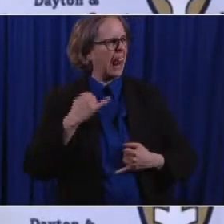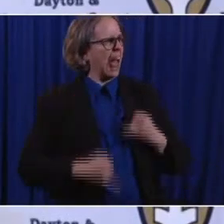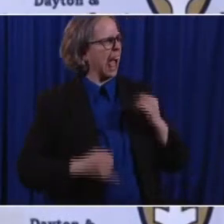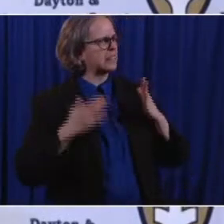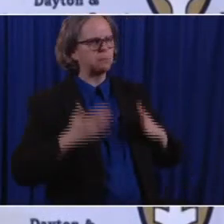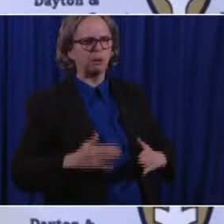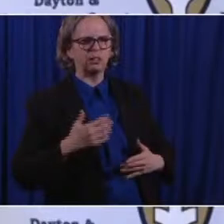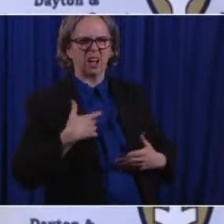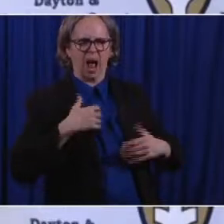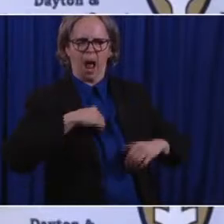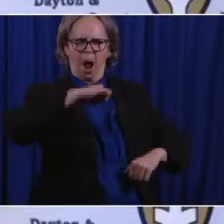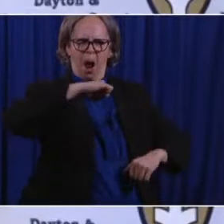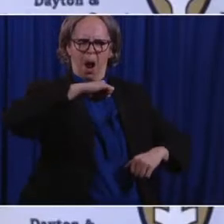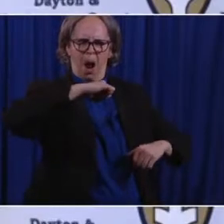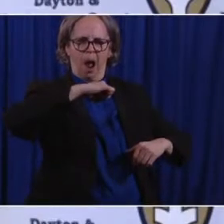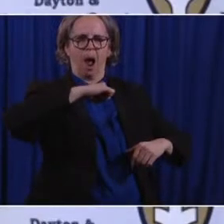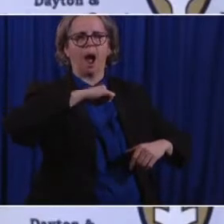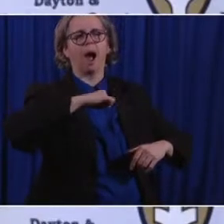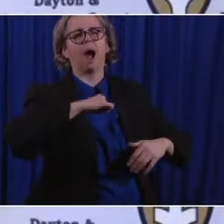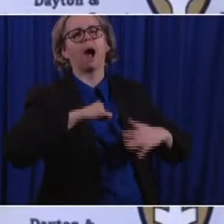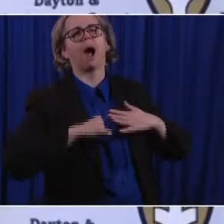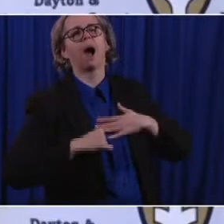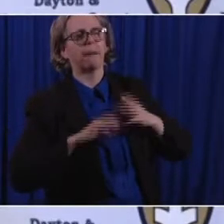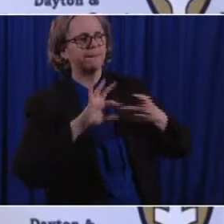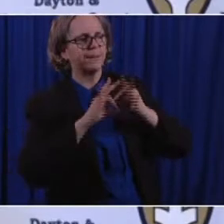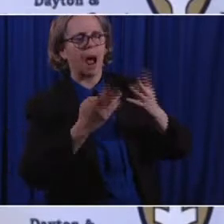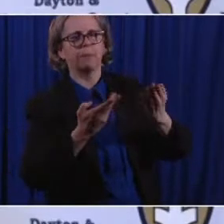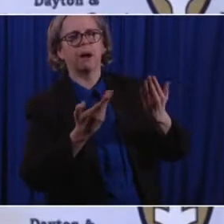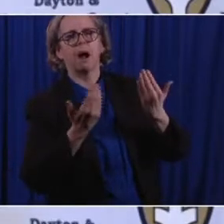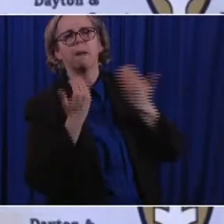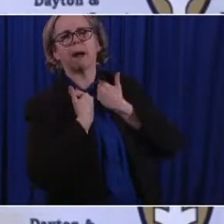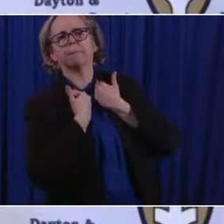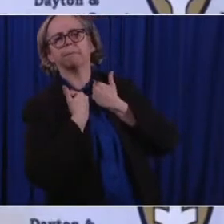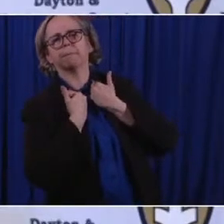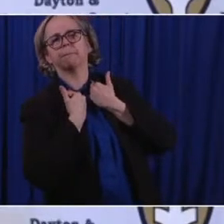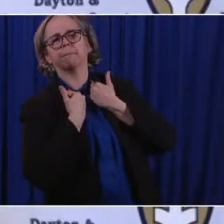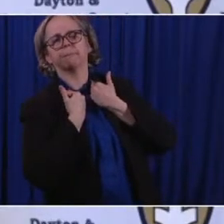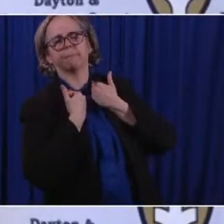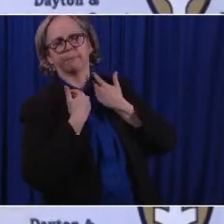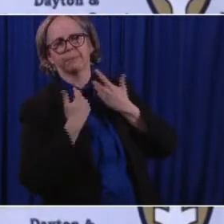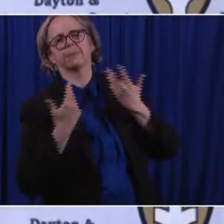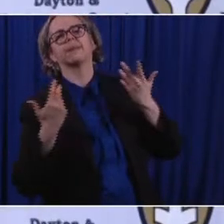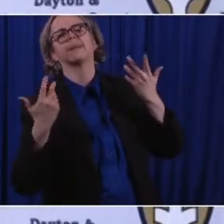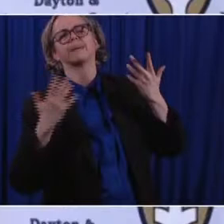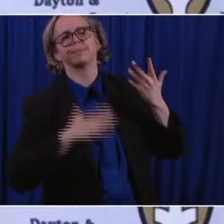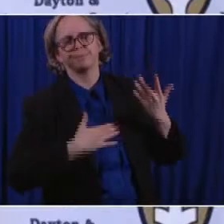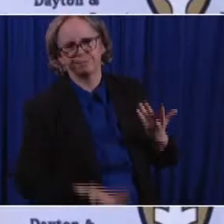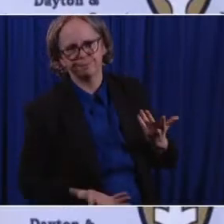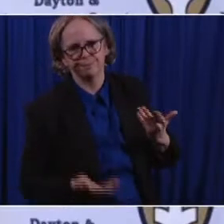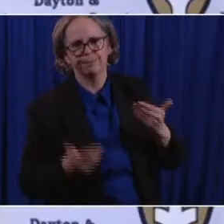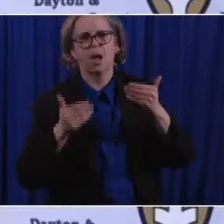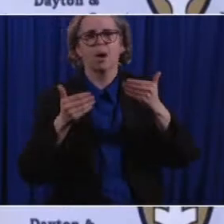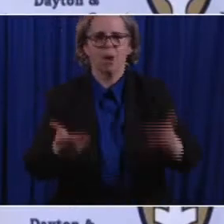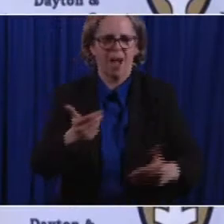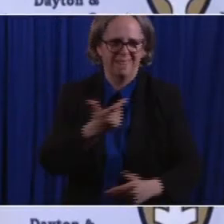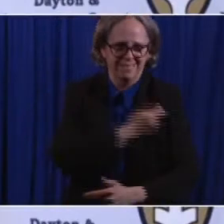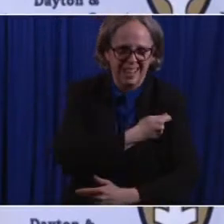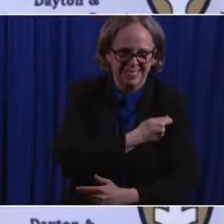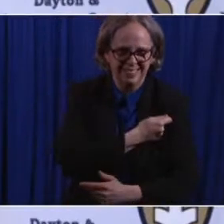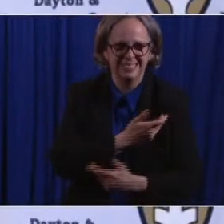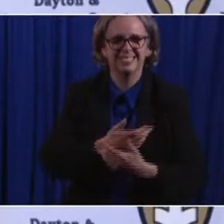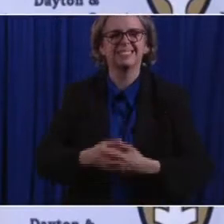holdout. But they kept after me. I came in today because they asked me to come, and I'm glad I